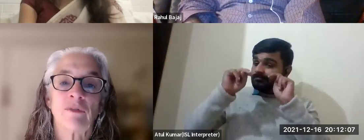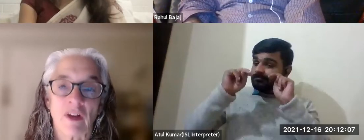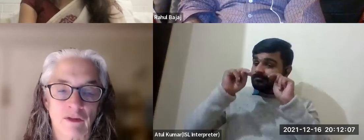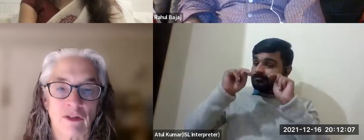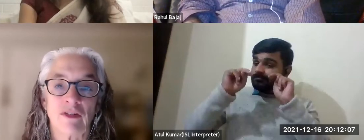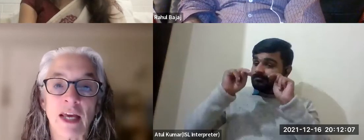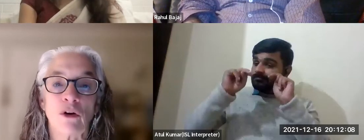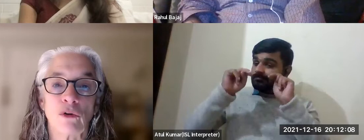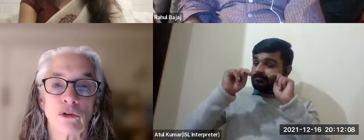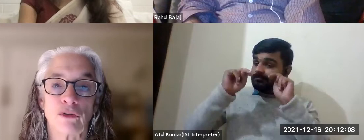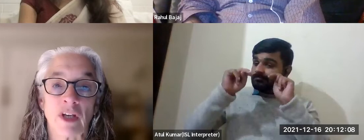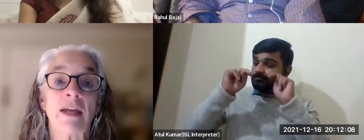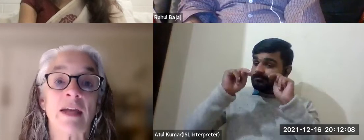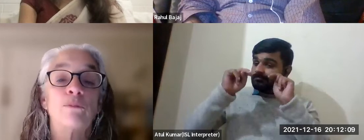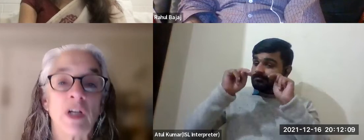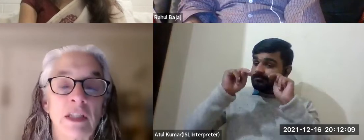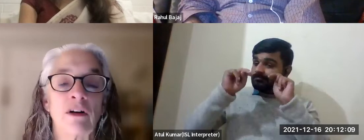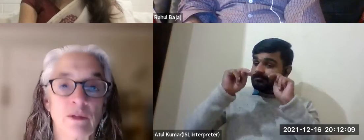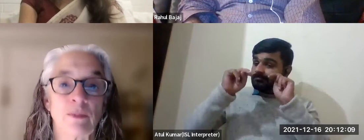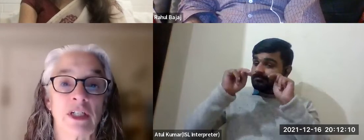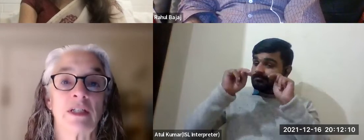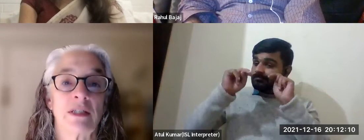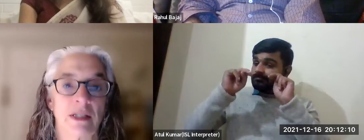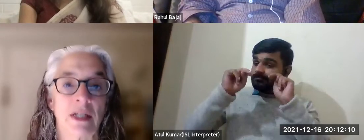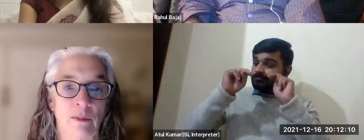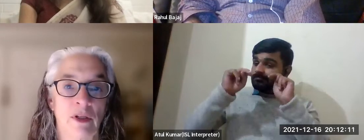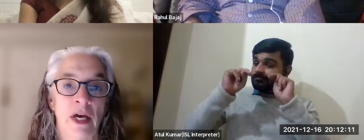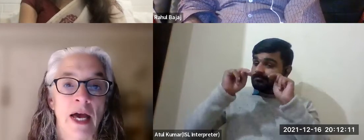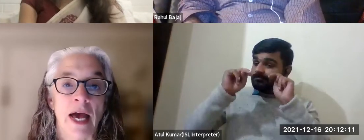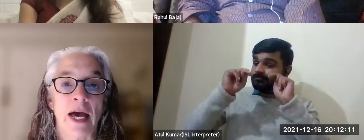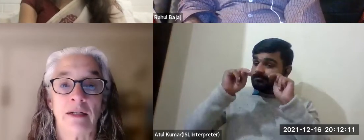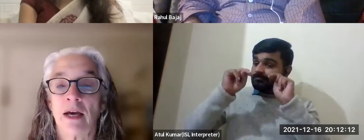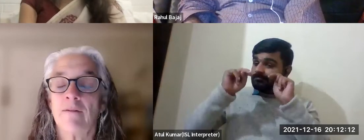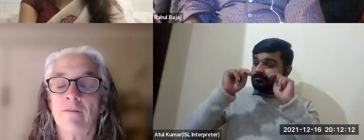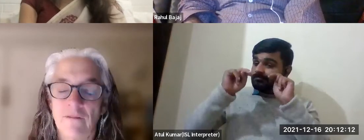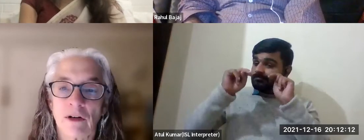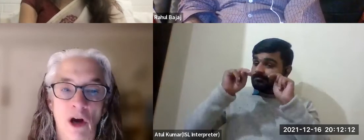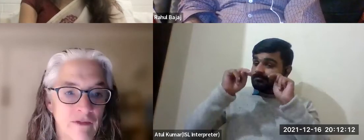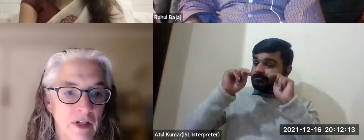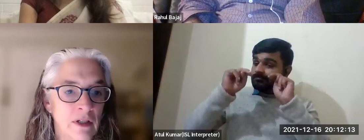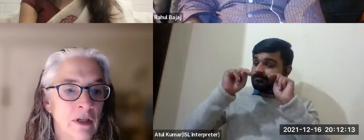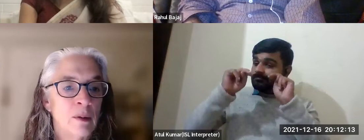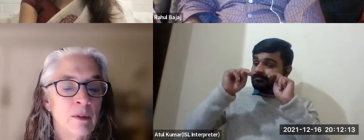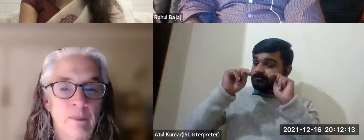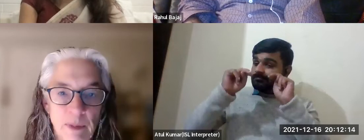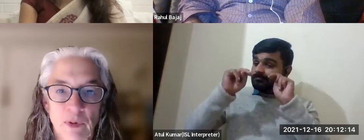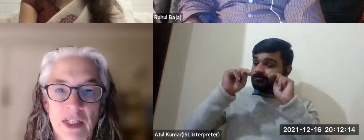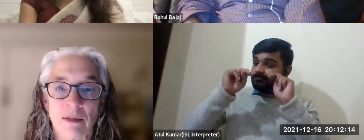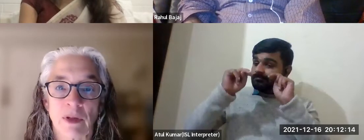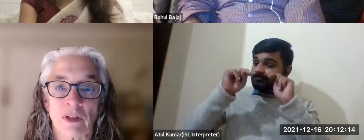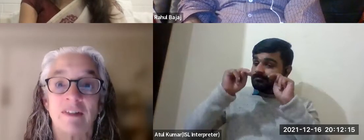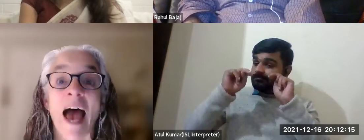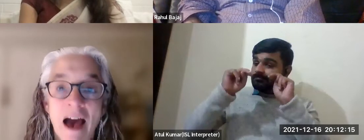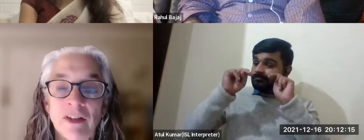parties themselves, the stakeholders, can bring their expertise to the table. And very often, people